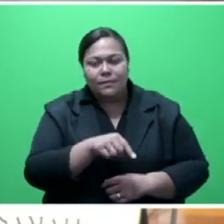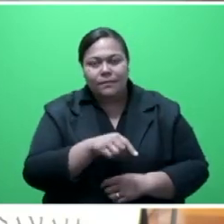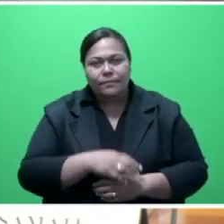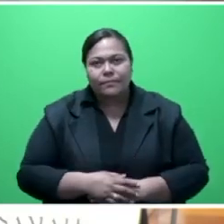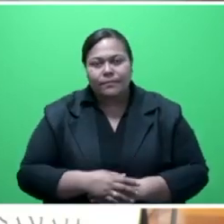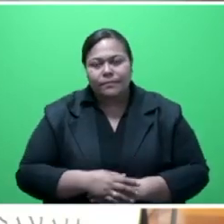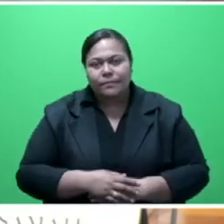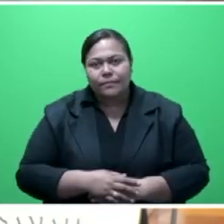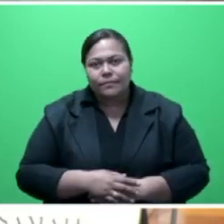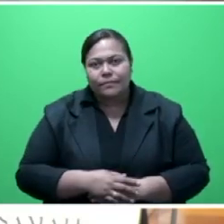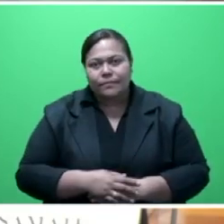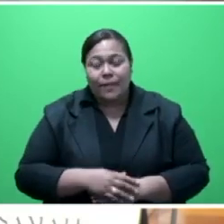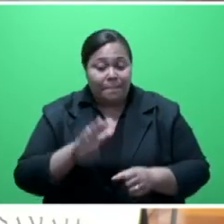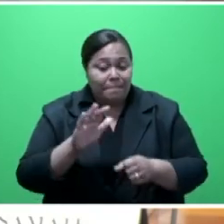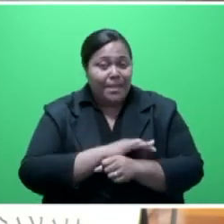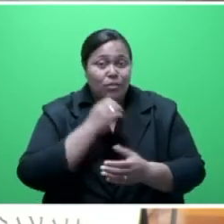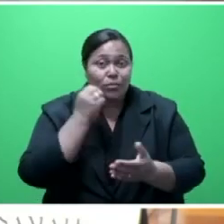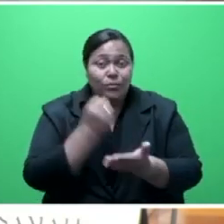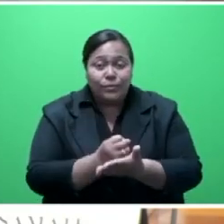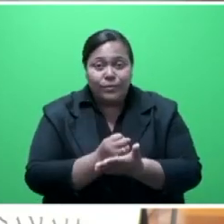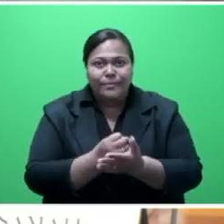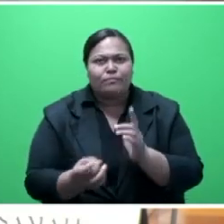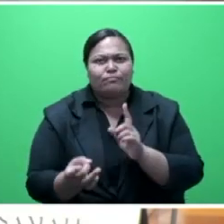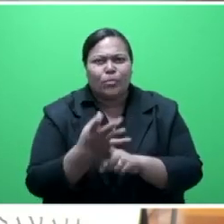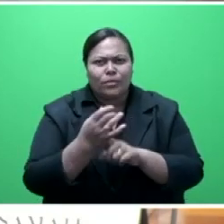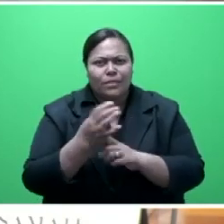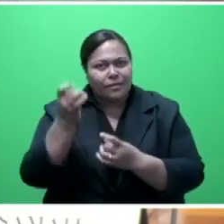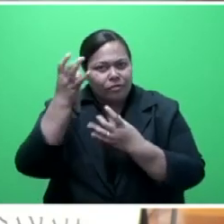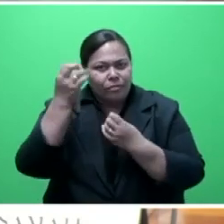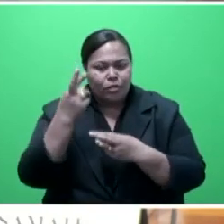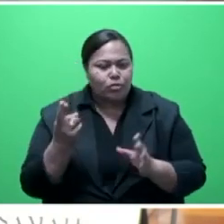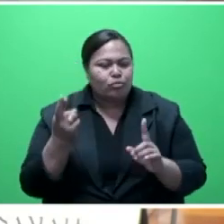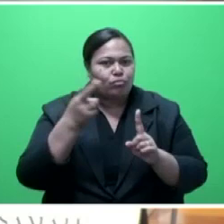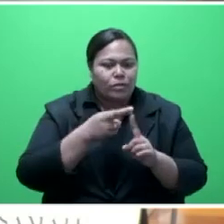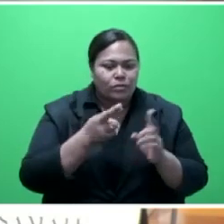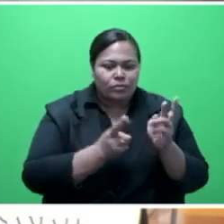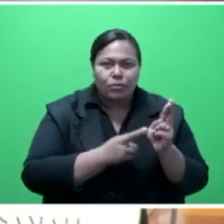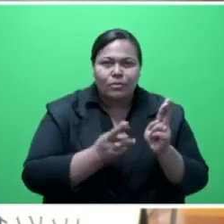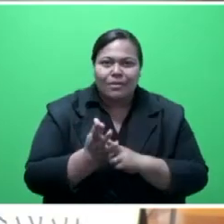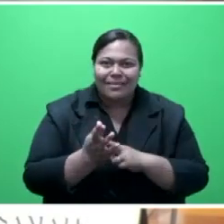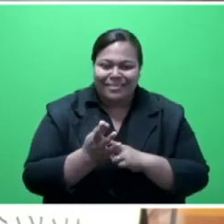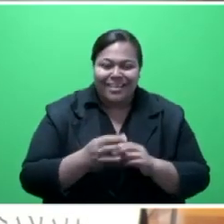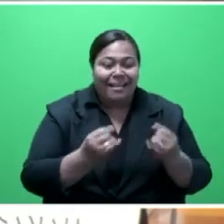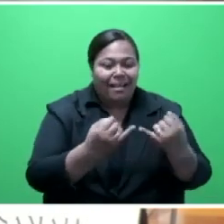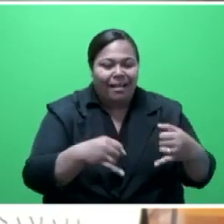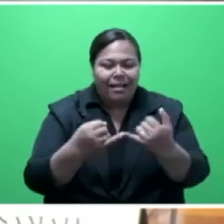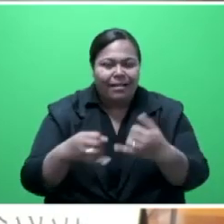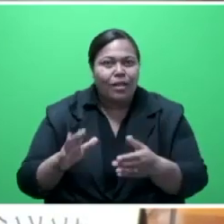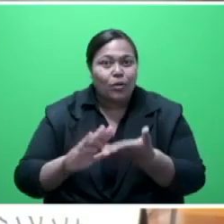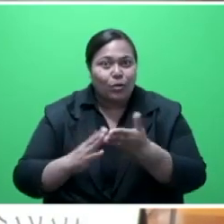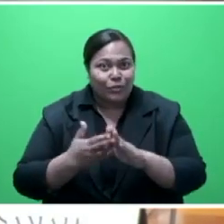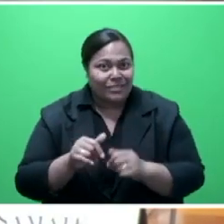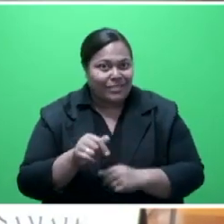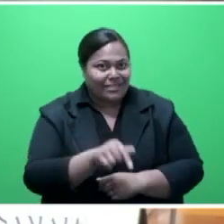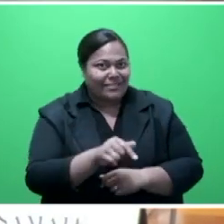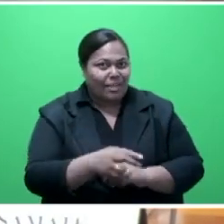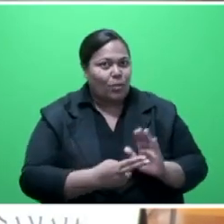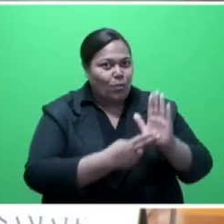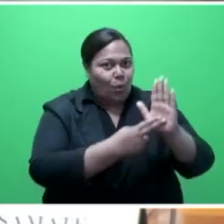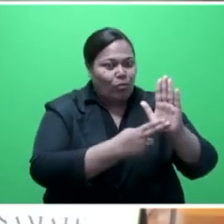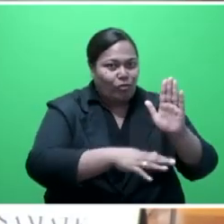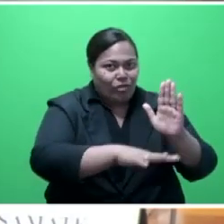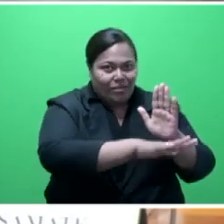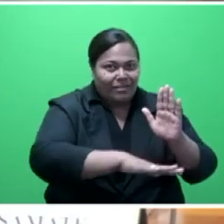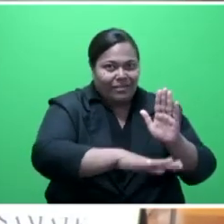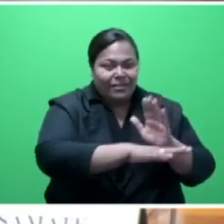solutions, which will ensure that vital information reaches rural and maritime communities in the Northern Division, and appropriate assistance is